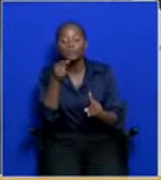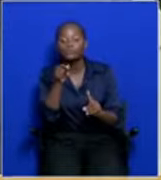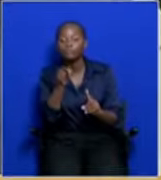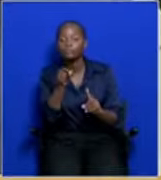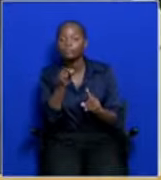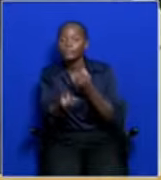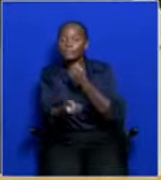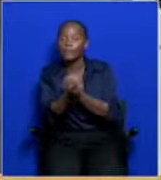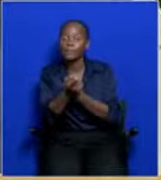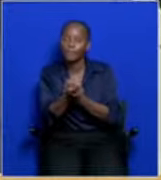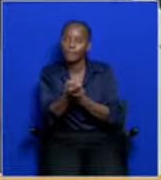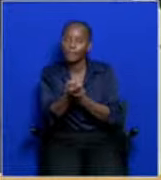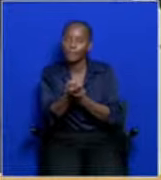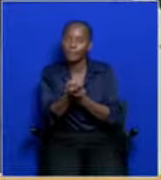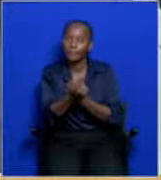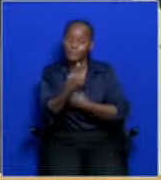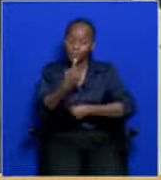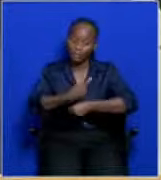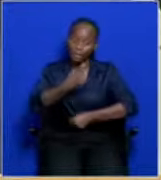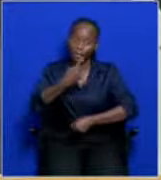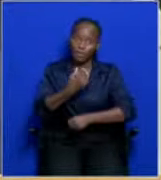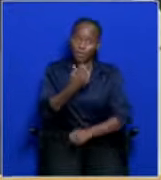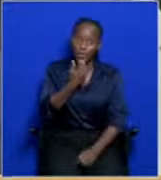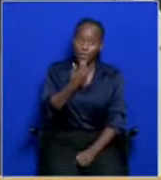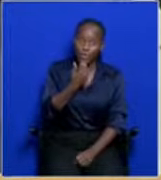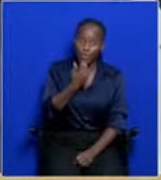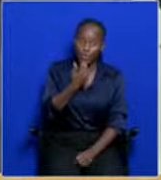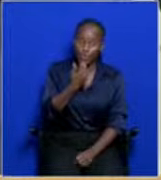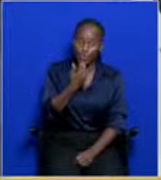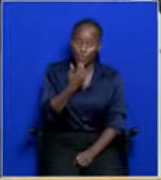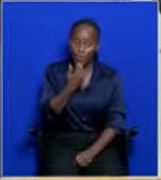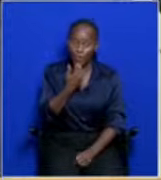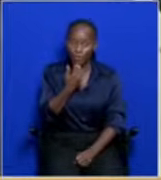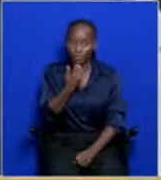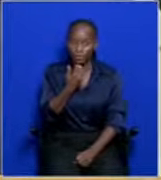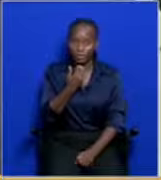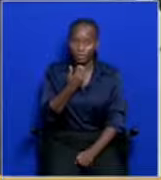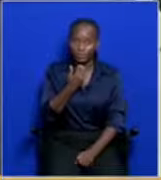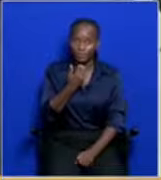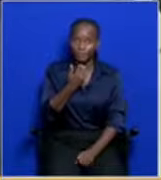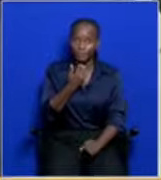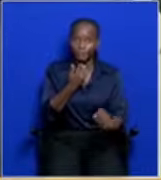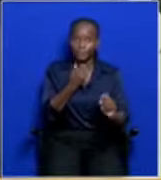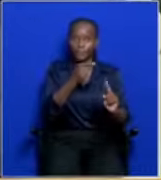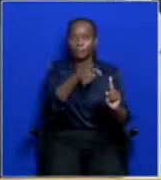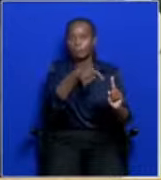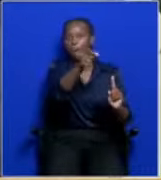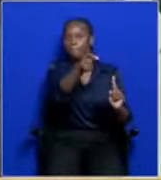day respectively, after providing us with statement.